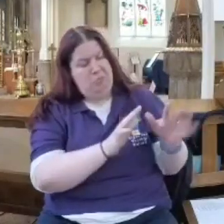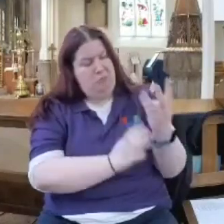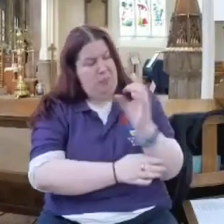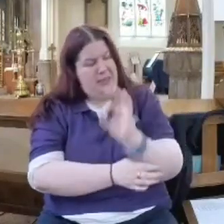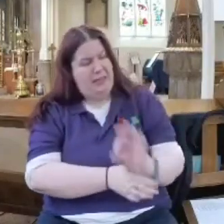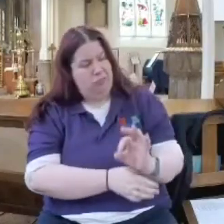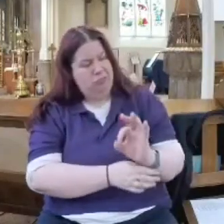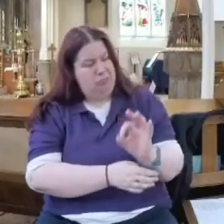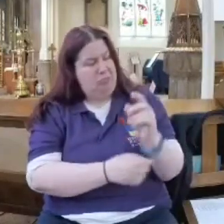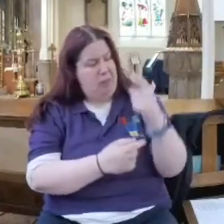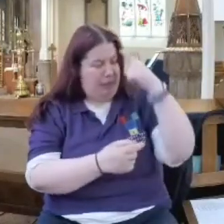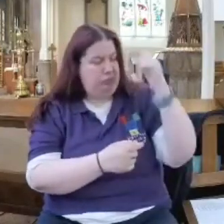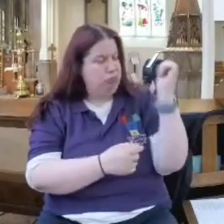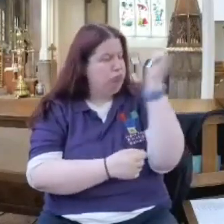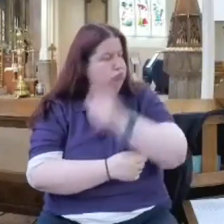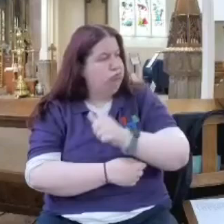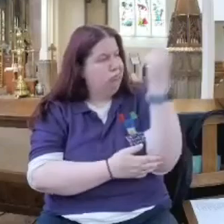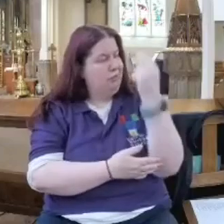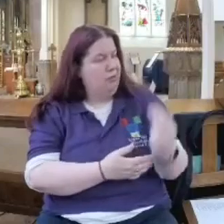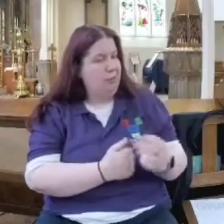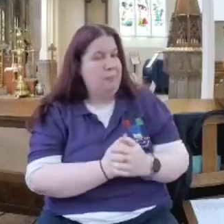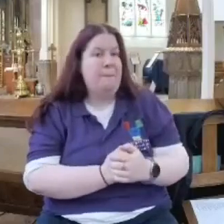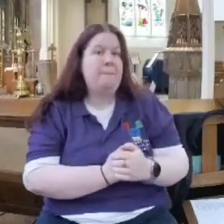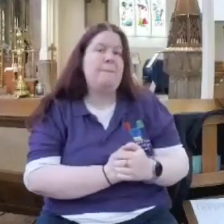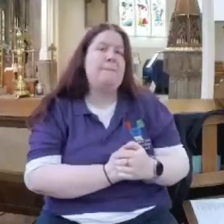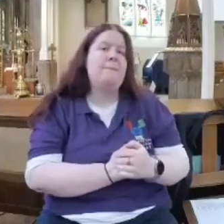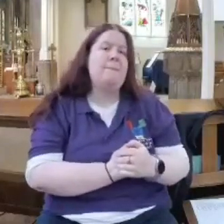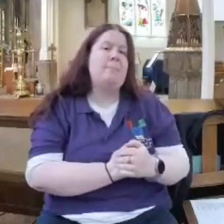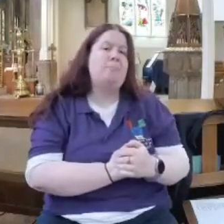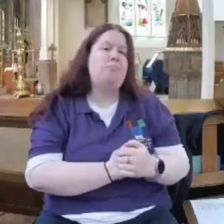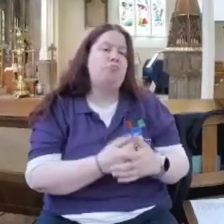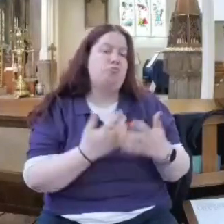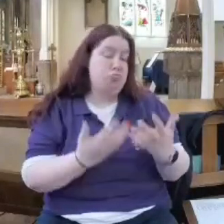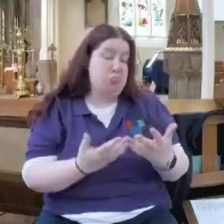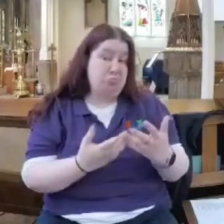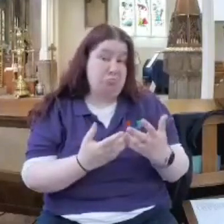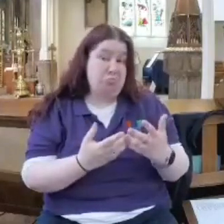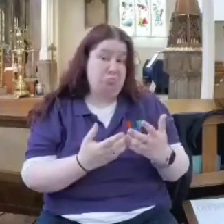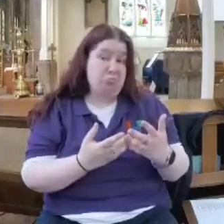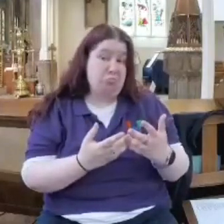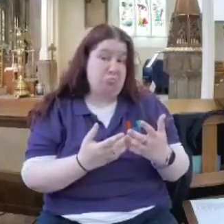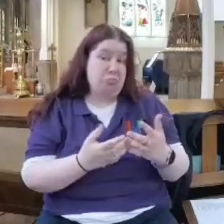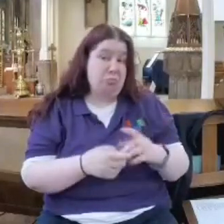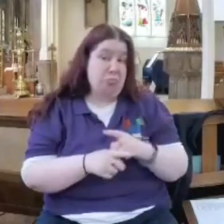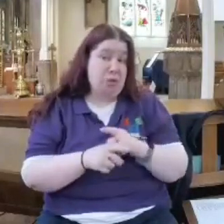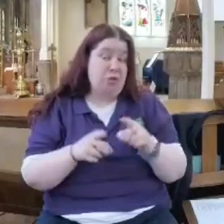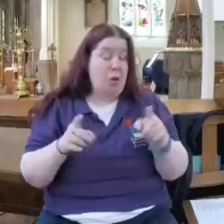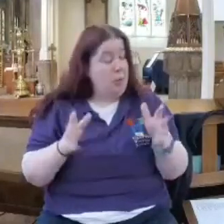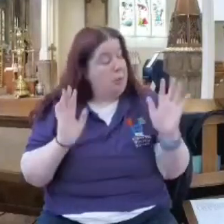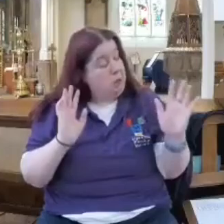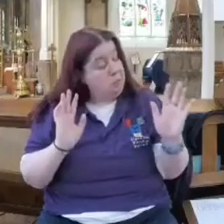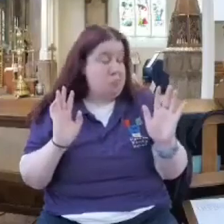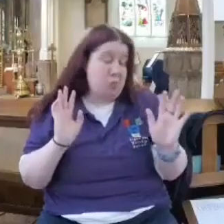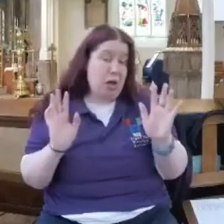design holders. Now, if everybody could hold their opinions lightly, they